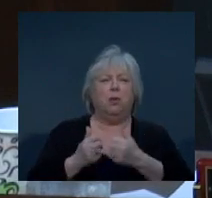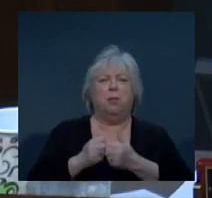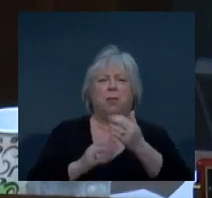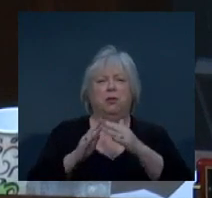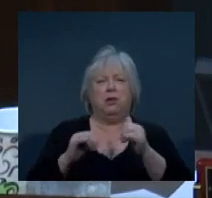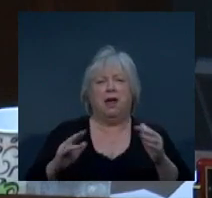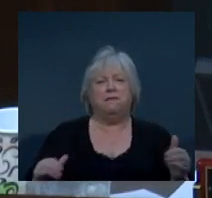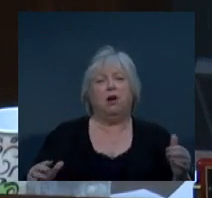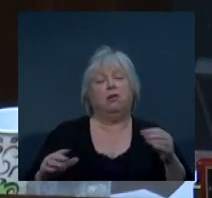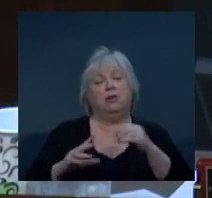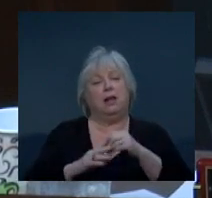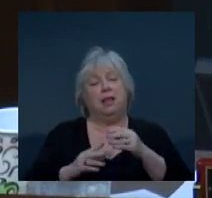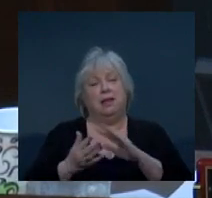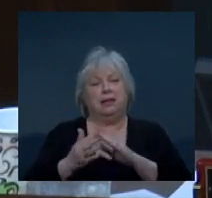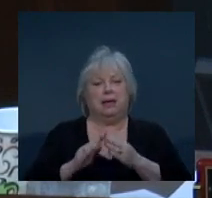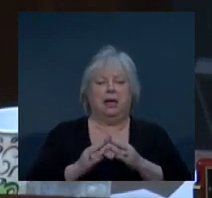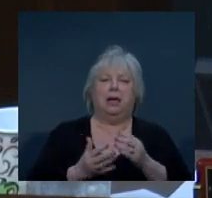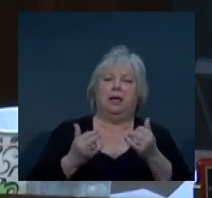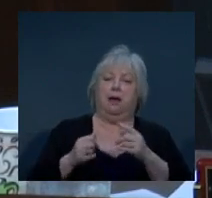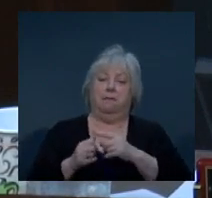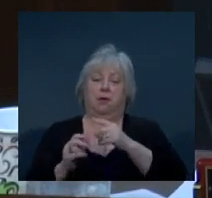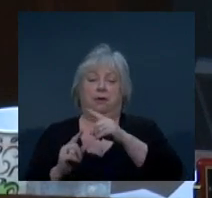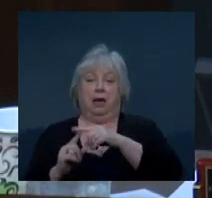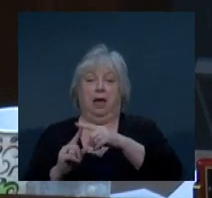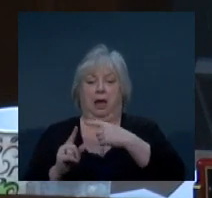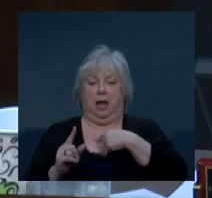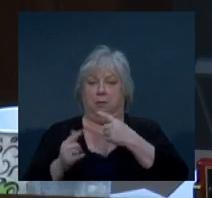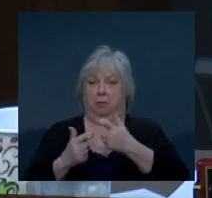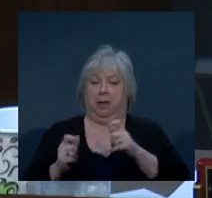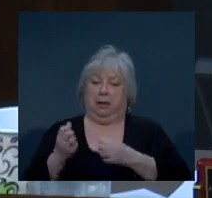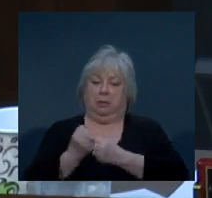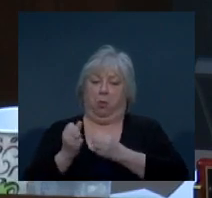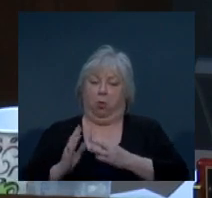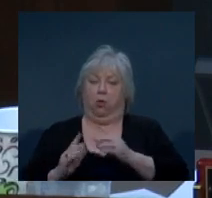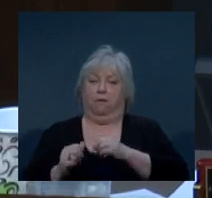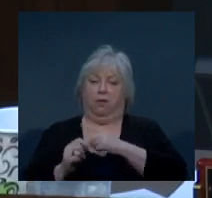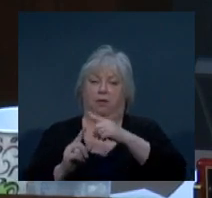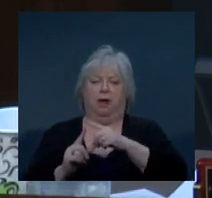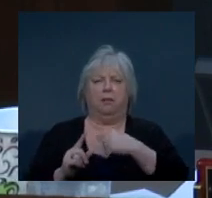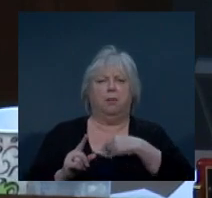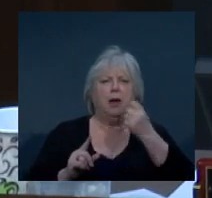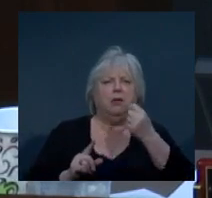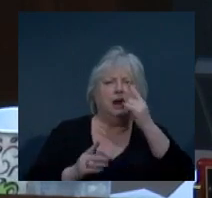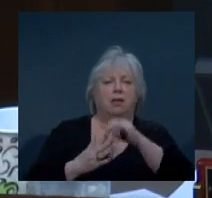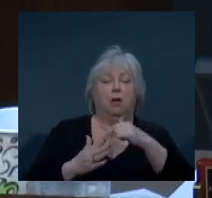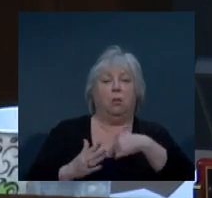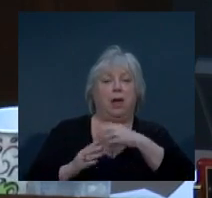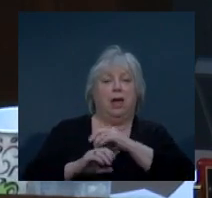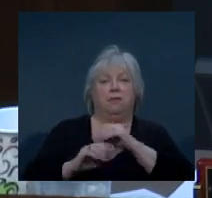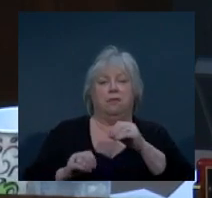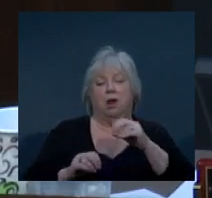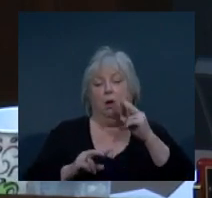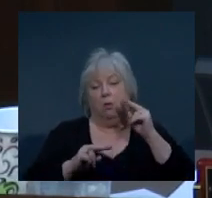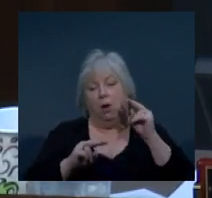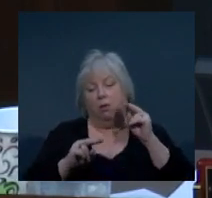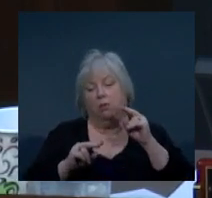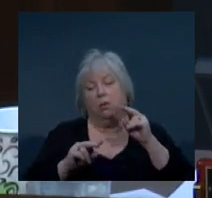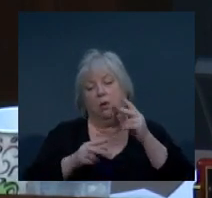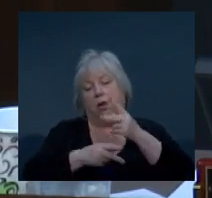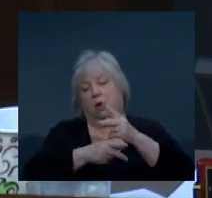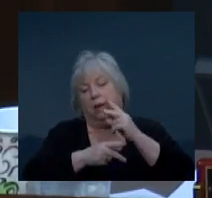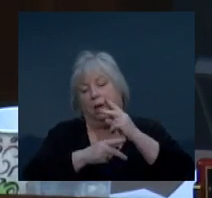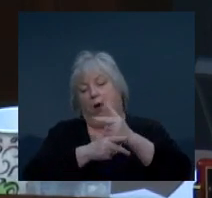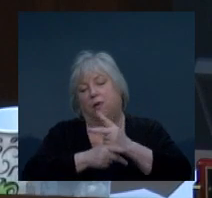ones we have in the city. Now, First Tee, I'm a big supporter of First Tee, but it's my understanding we don't have any oversight on staffing